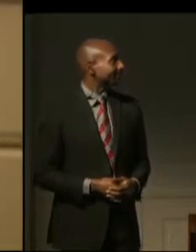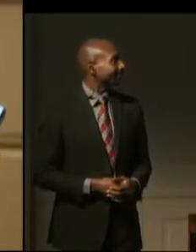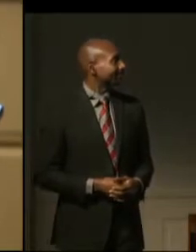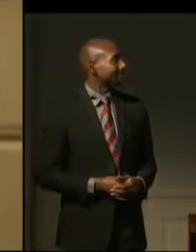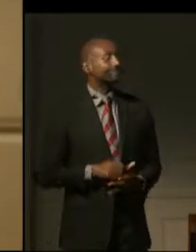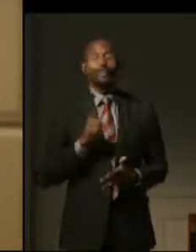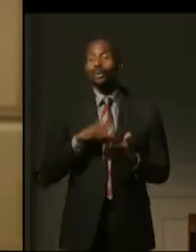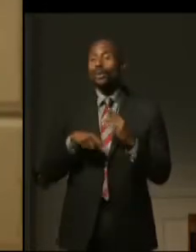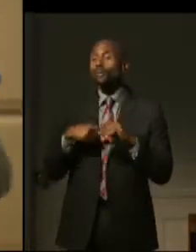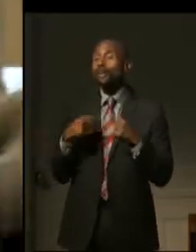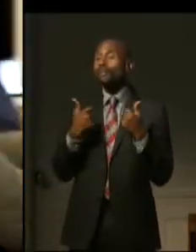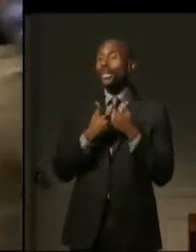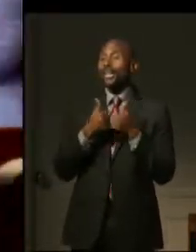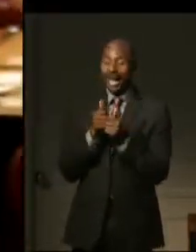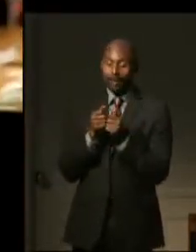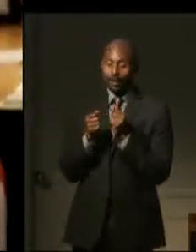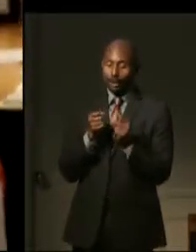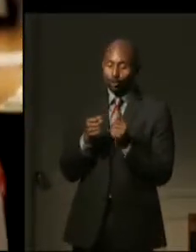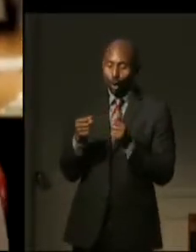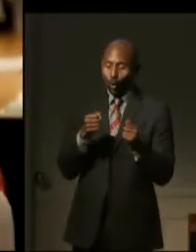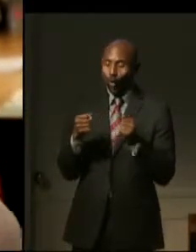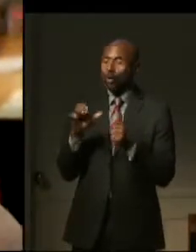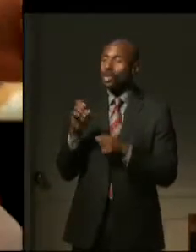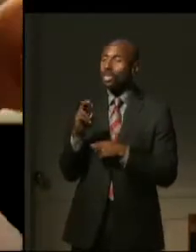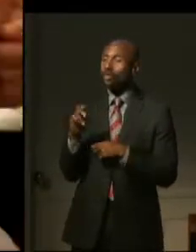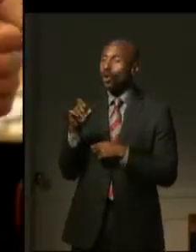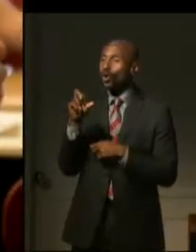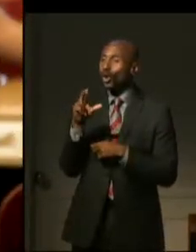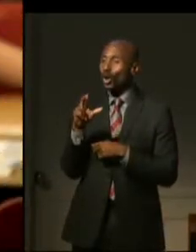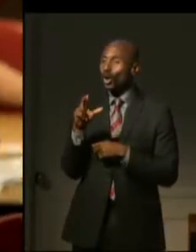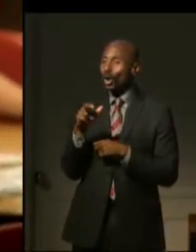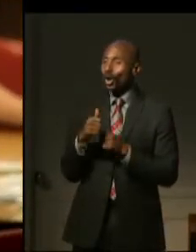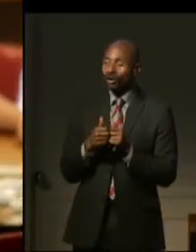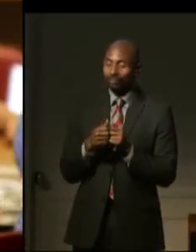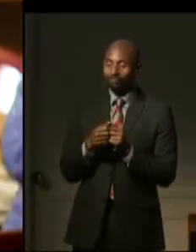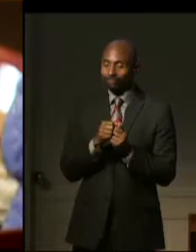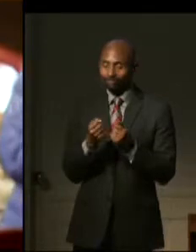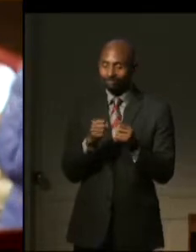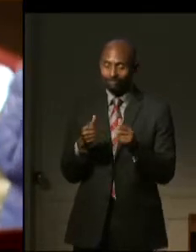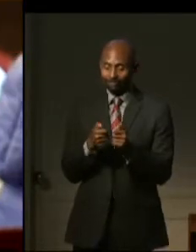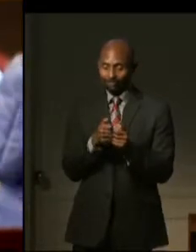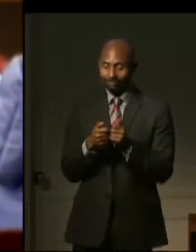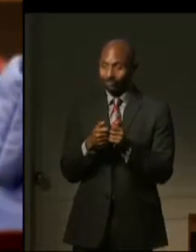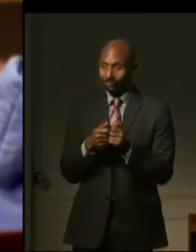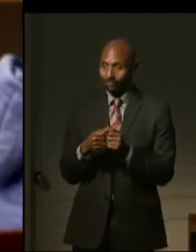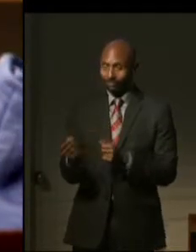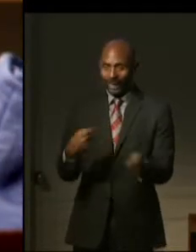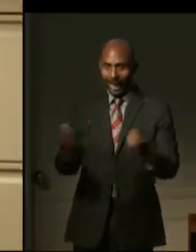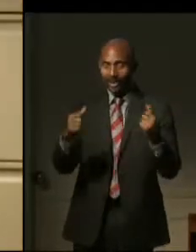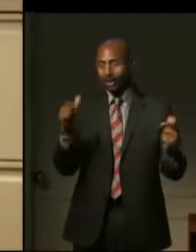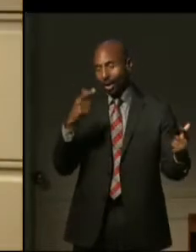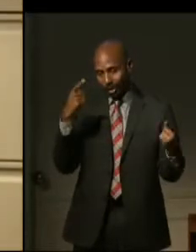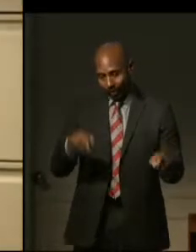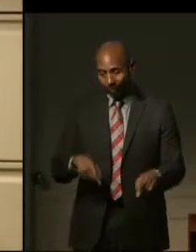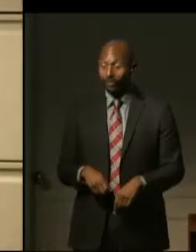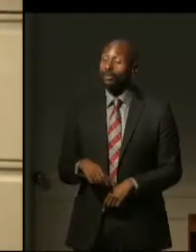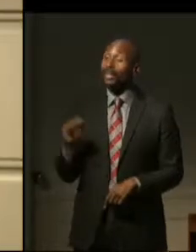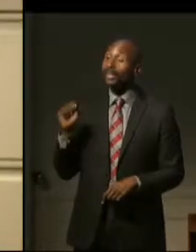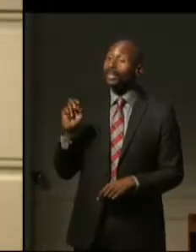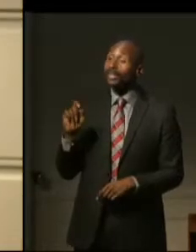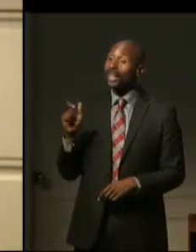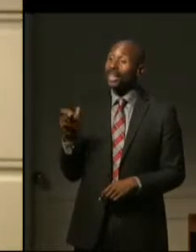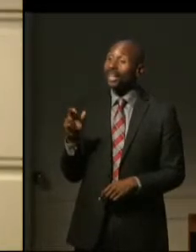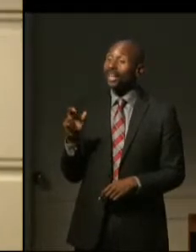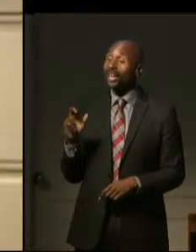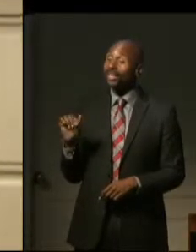How about the game controller? Yes. You all agree on that. Telegraph key? Yes. You guys made a model of a